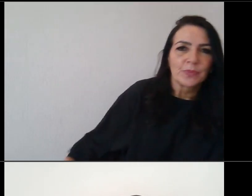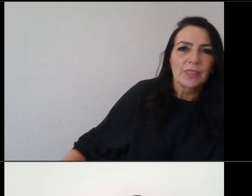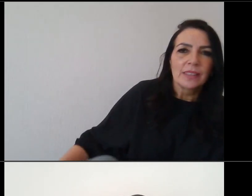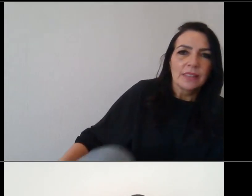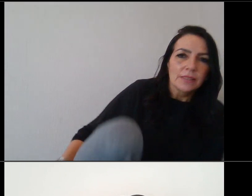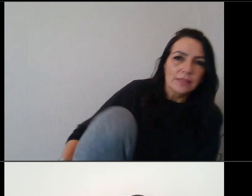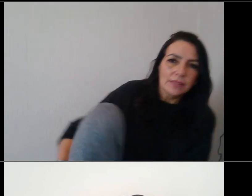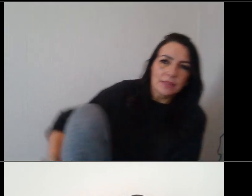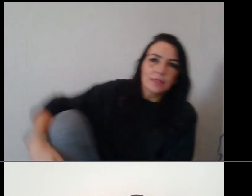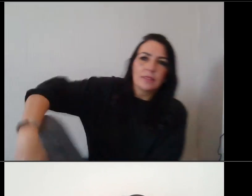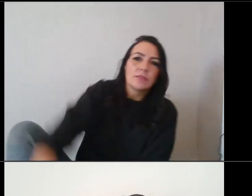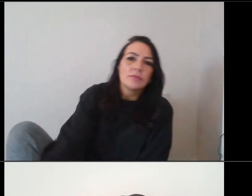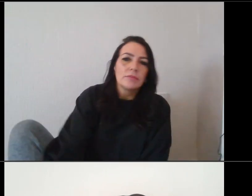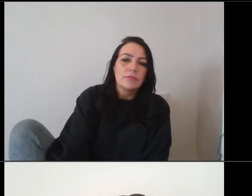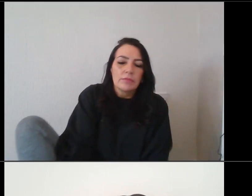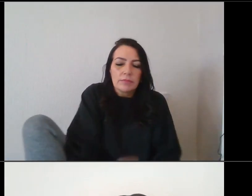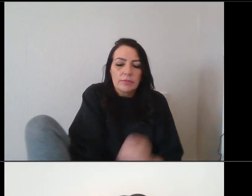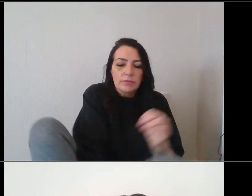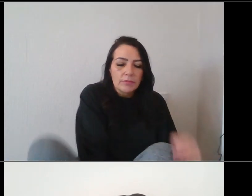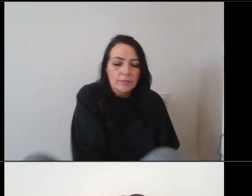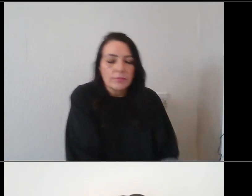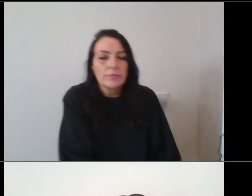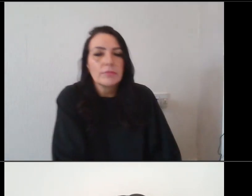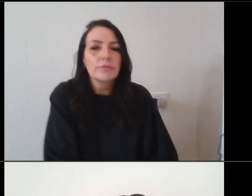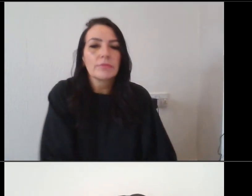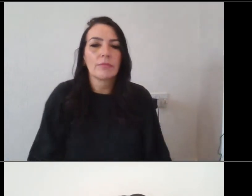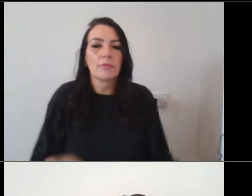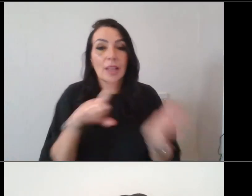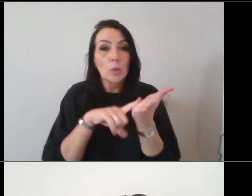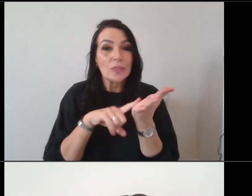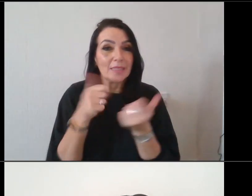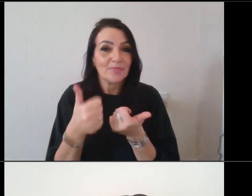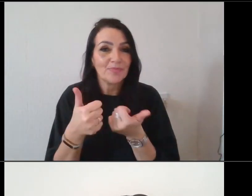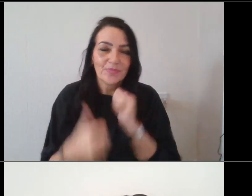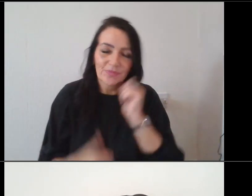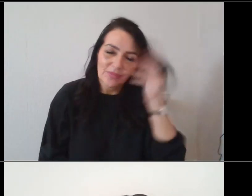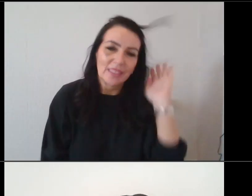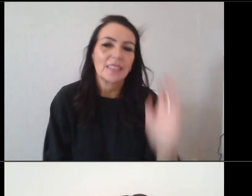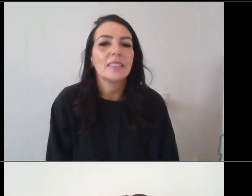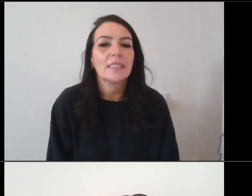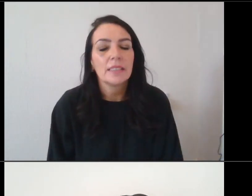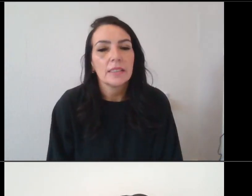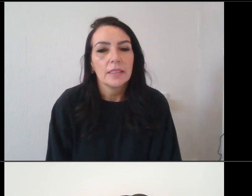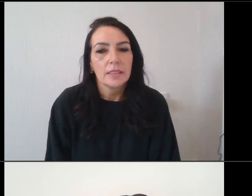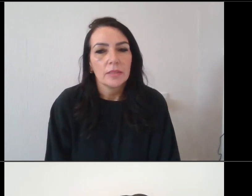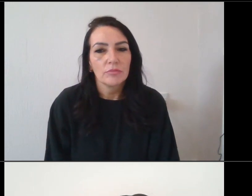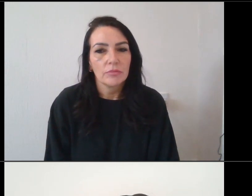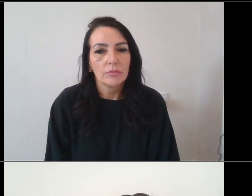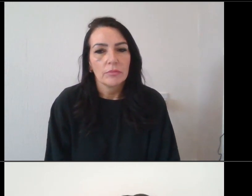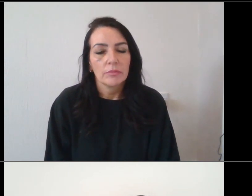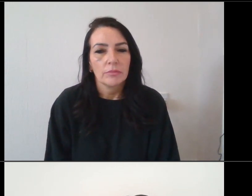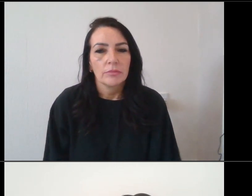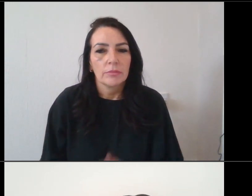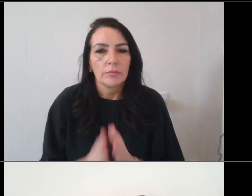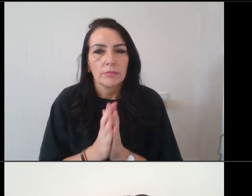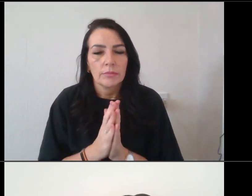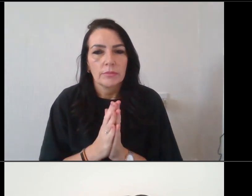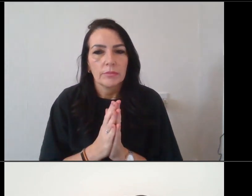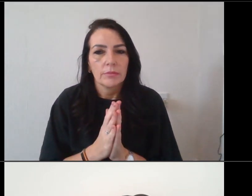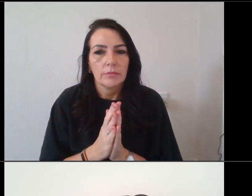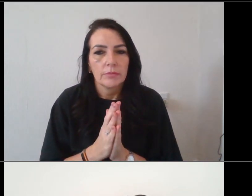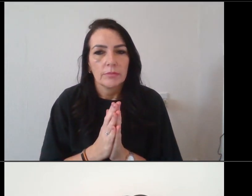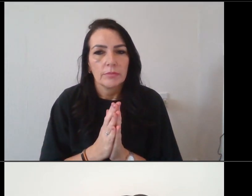I don't know, Lucy, if you might be best to answer this one. Yeah, again, it might be worth us having another chat.